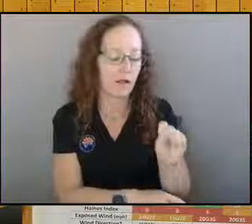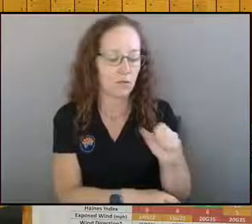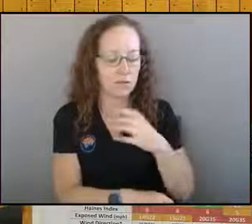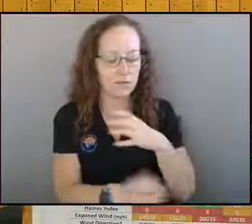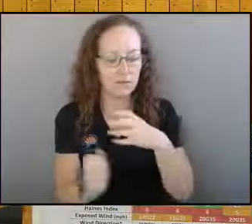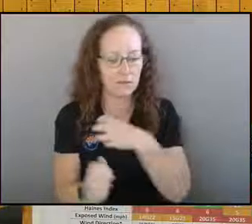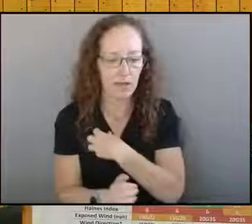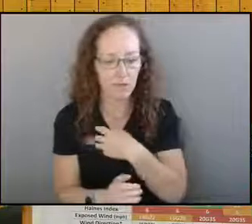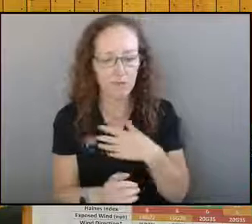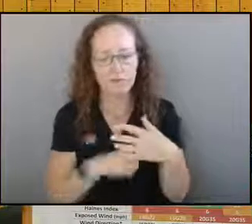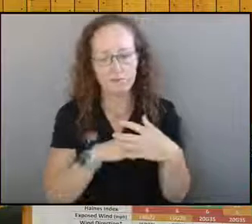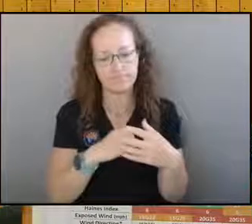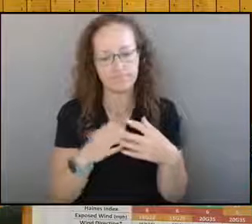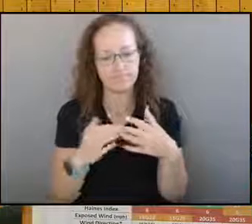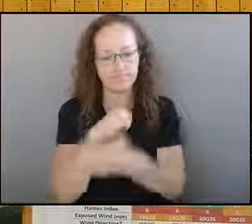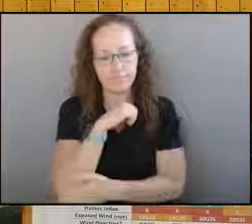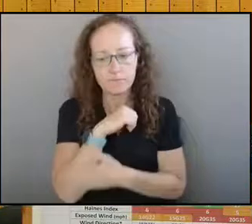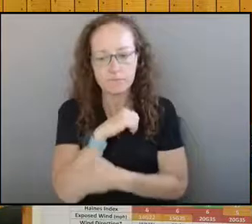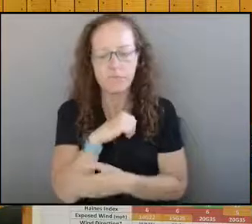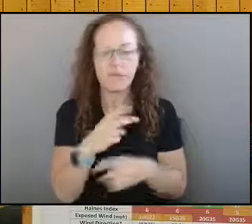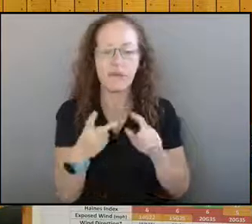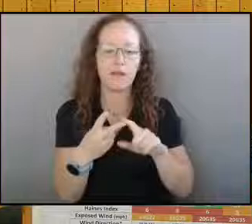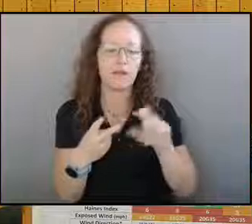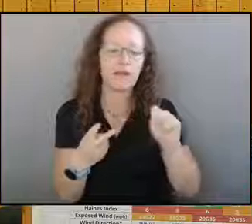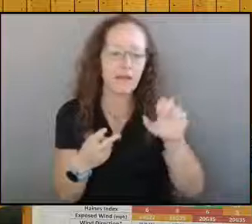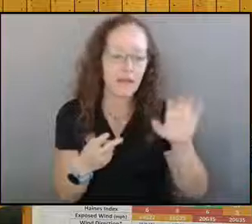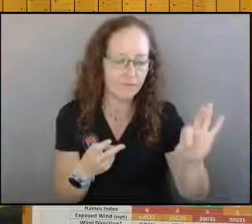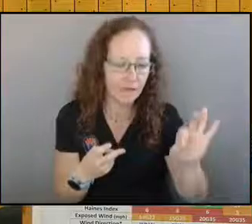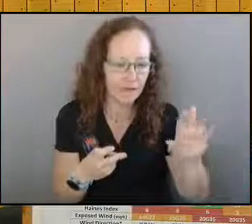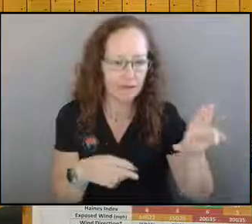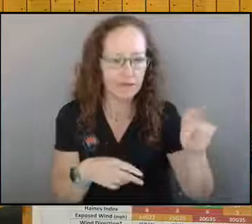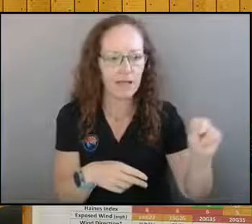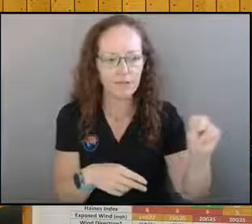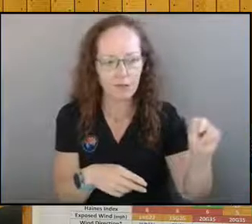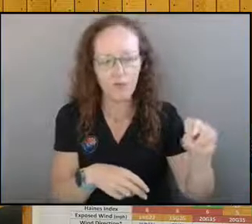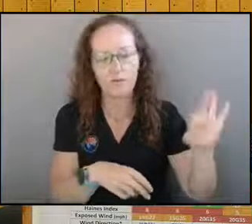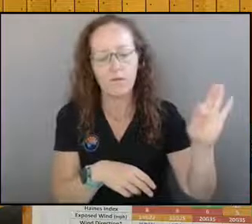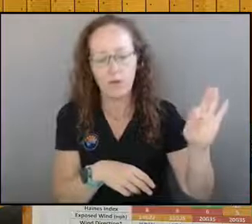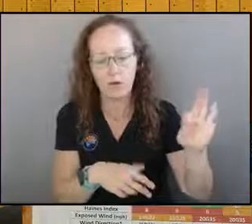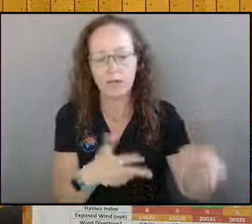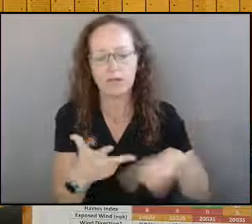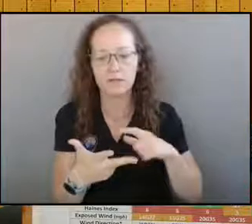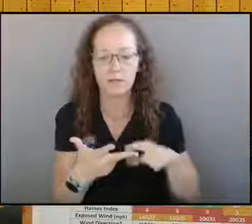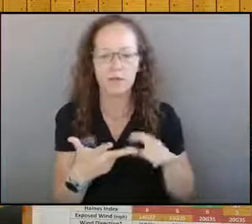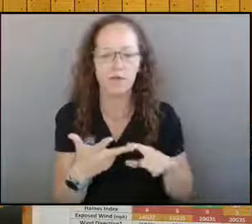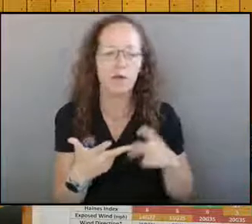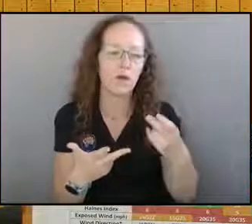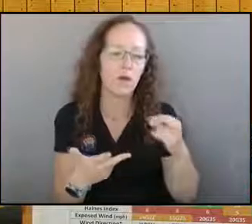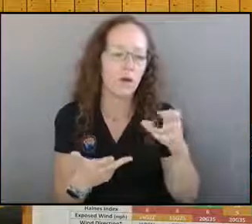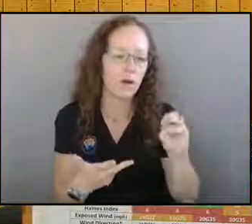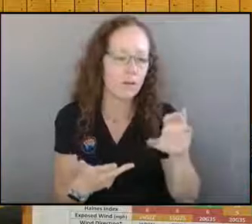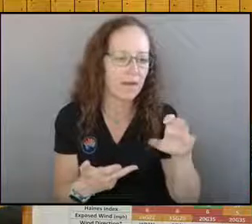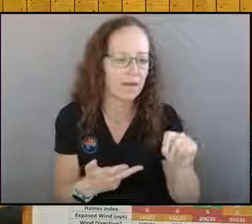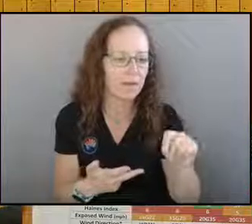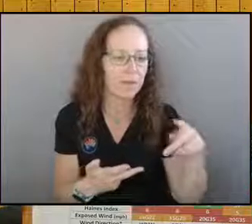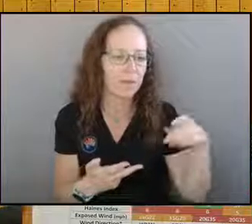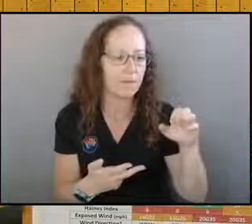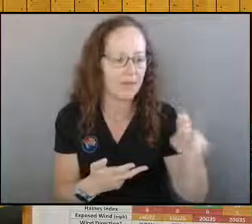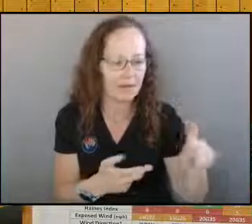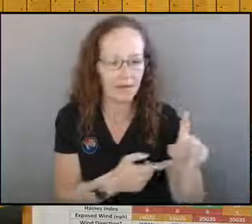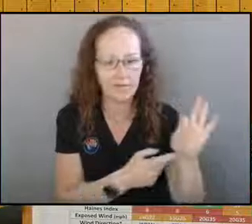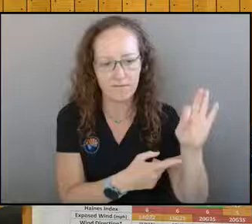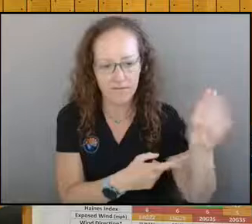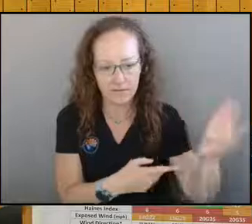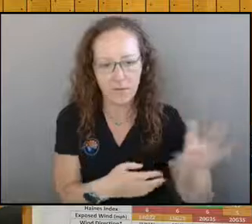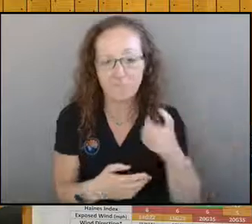Calf Canyon Facebook pages for real-time information. And lastly, I want to remind everybody, 911 is not an